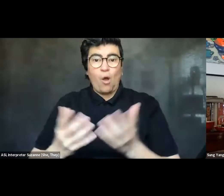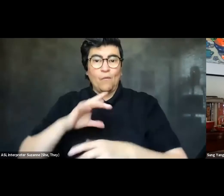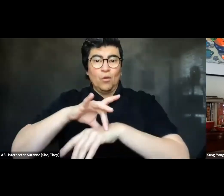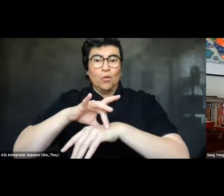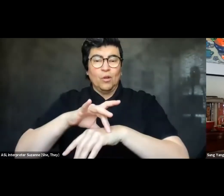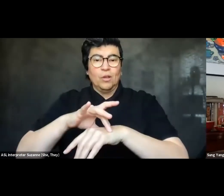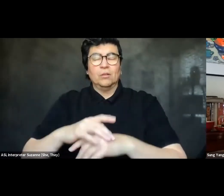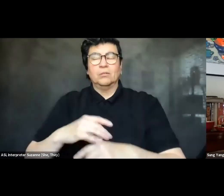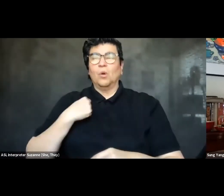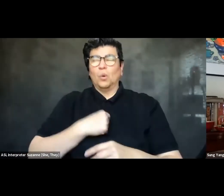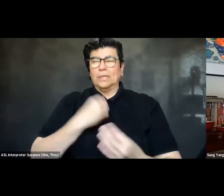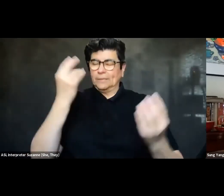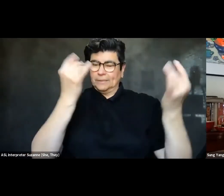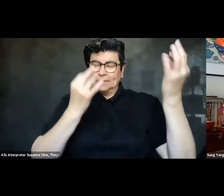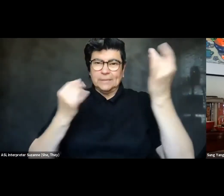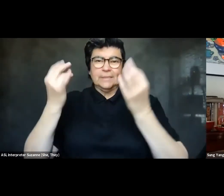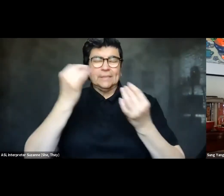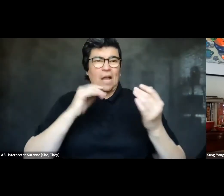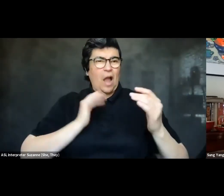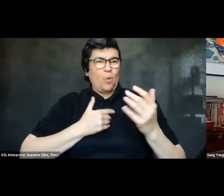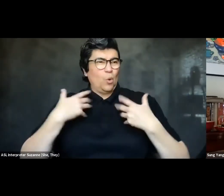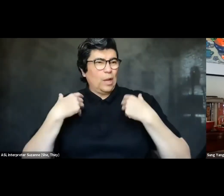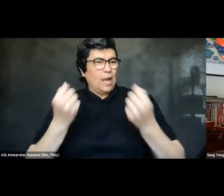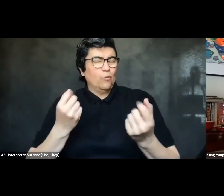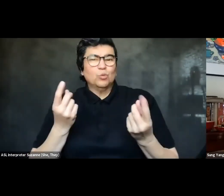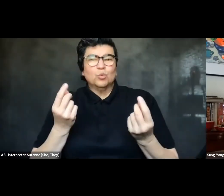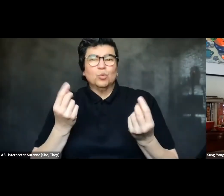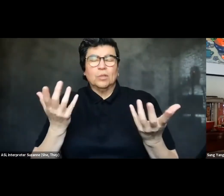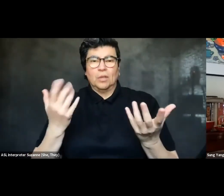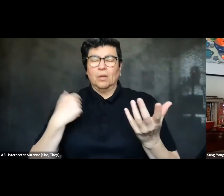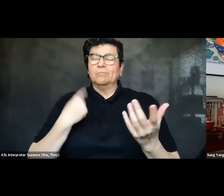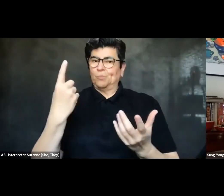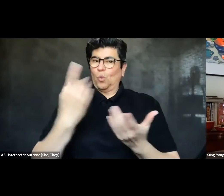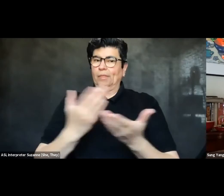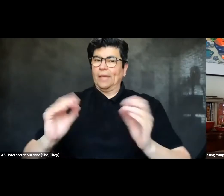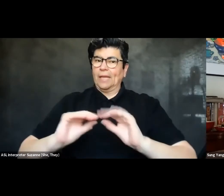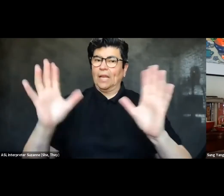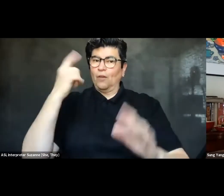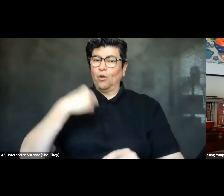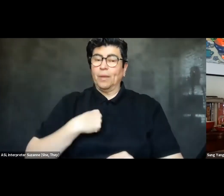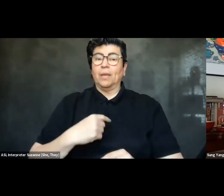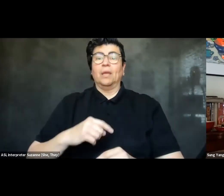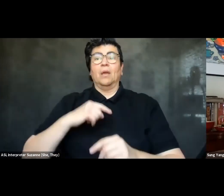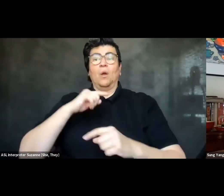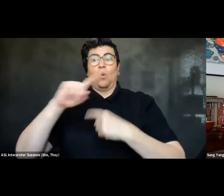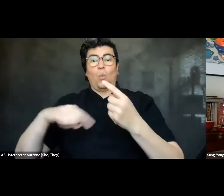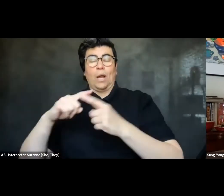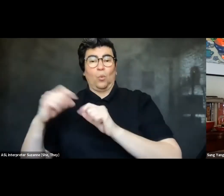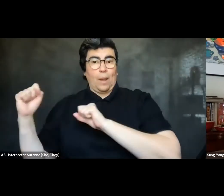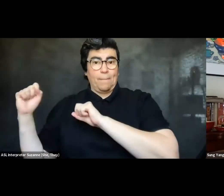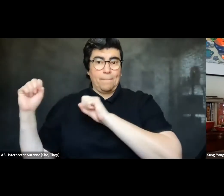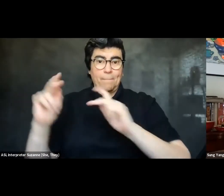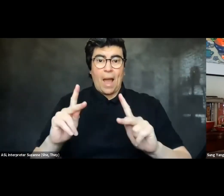slowly begin the process of recovery, one thing is clear to me. When we return to some semblance